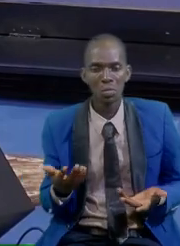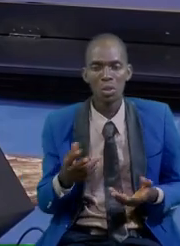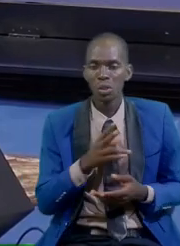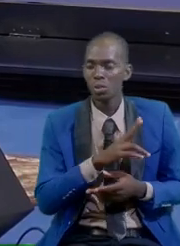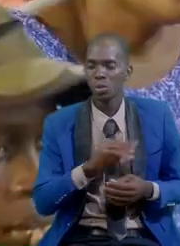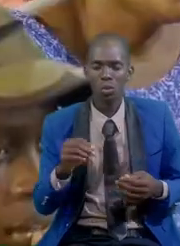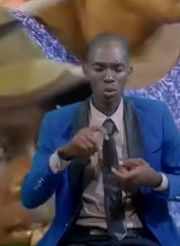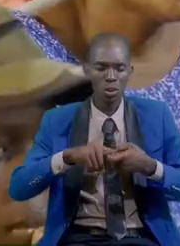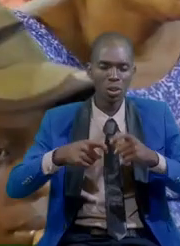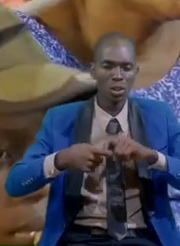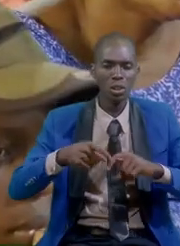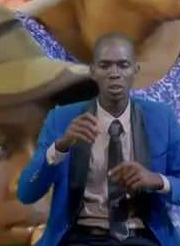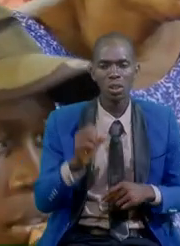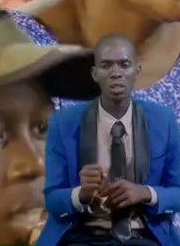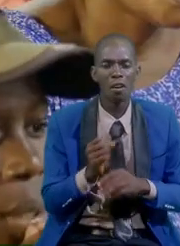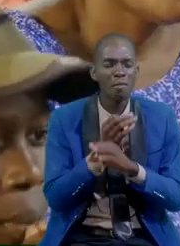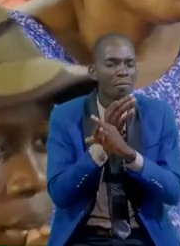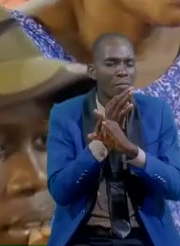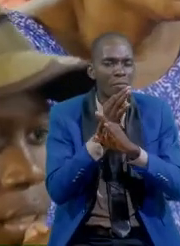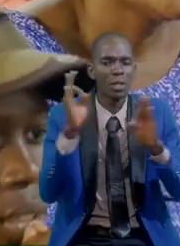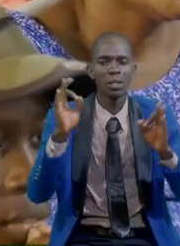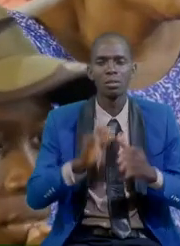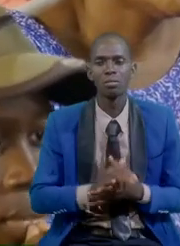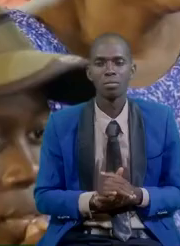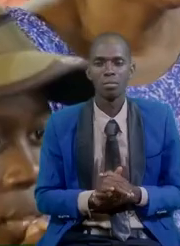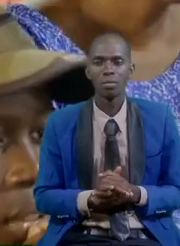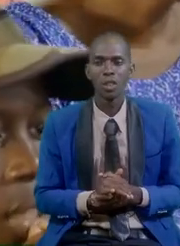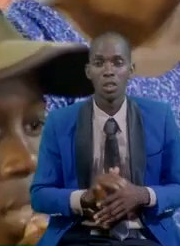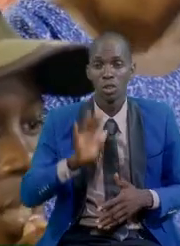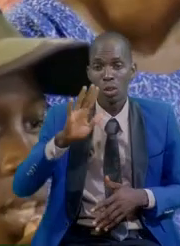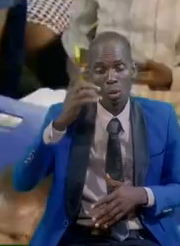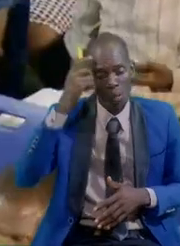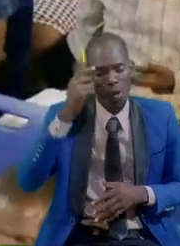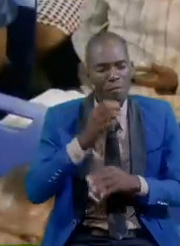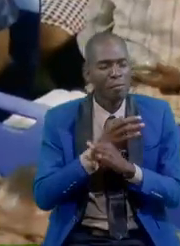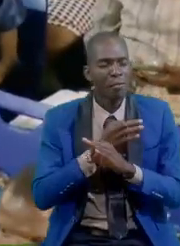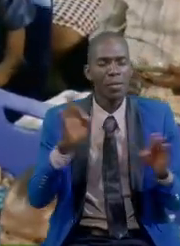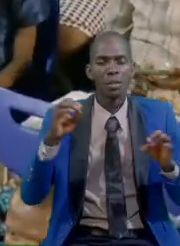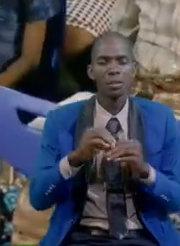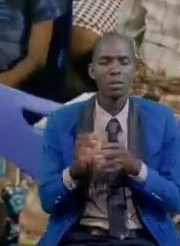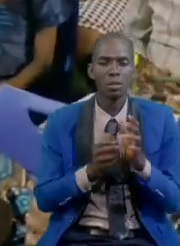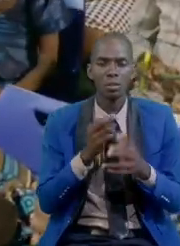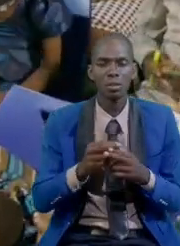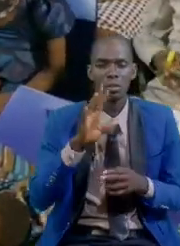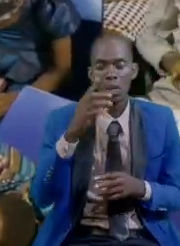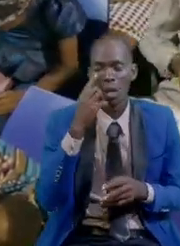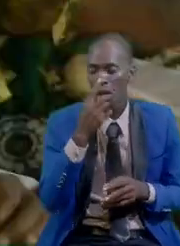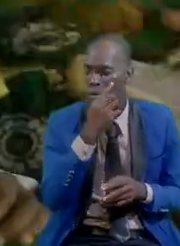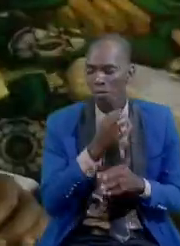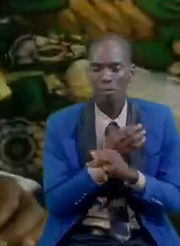chains. Free. Your brain free. Your eyes